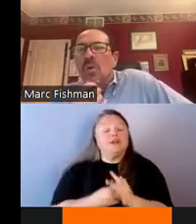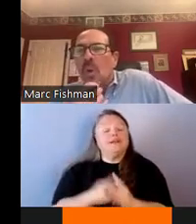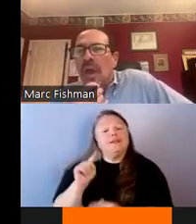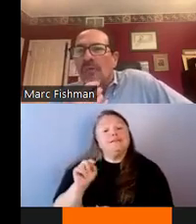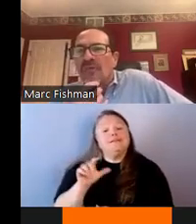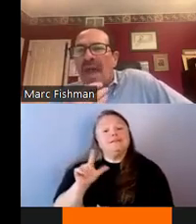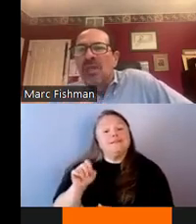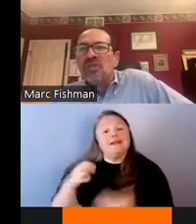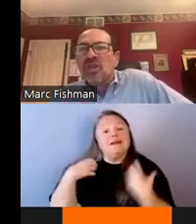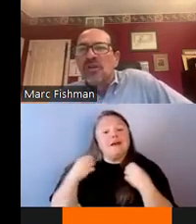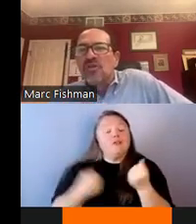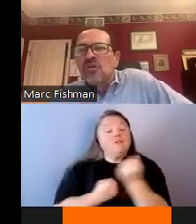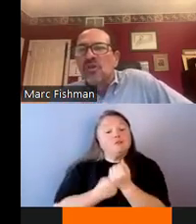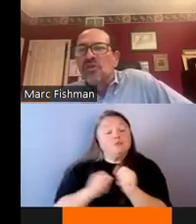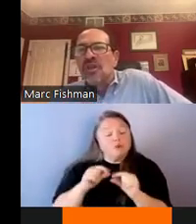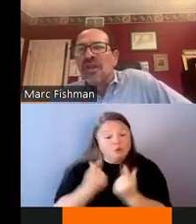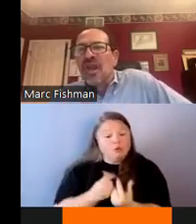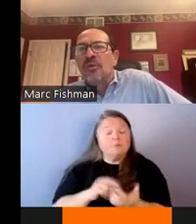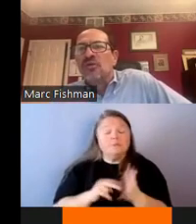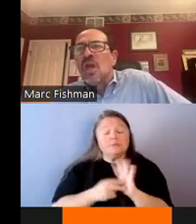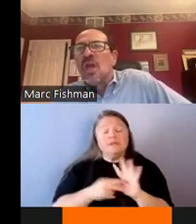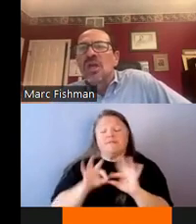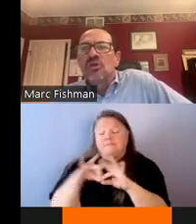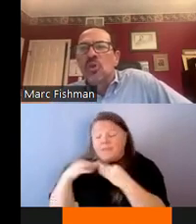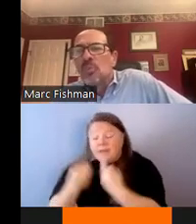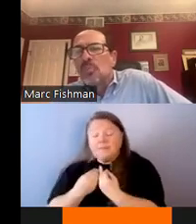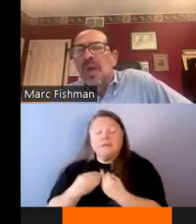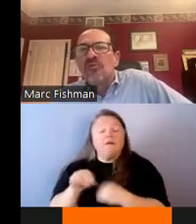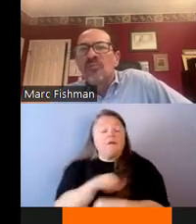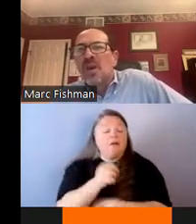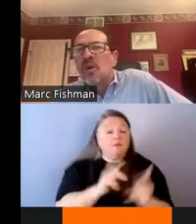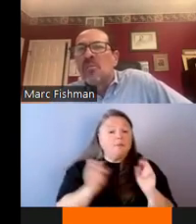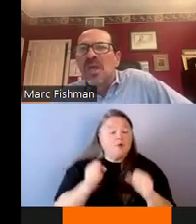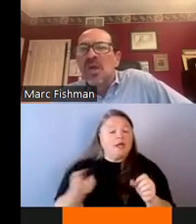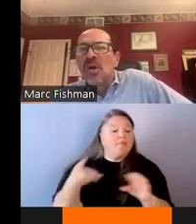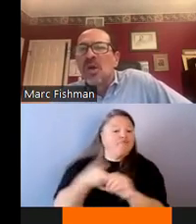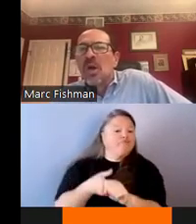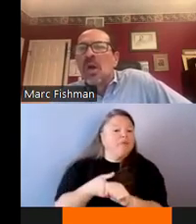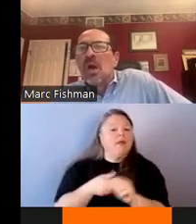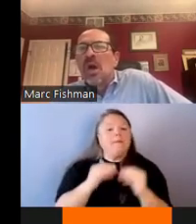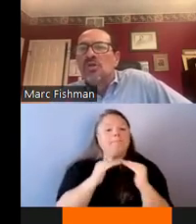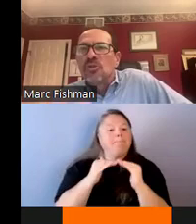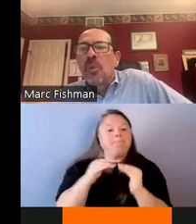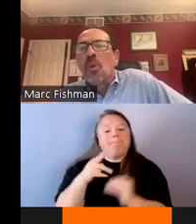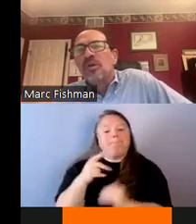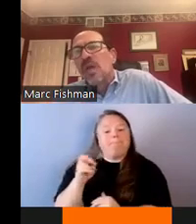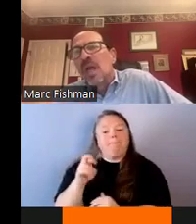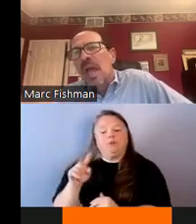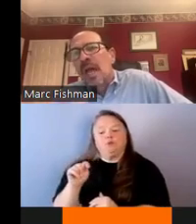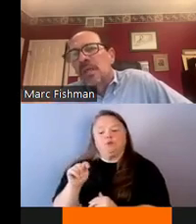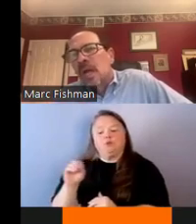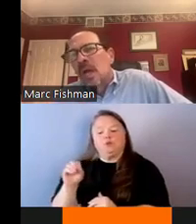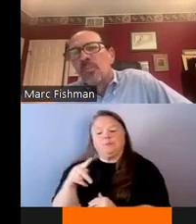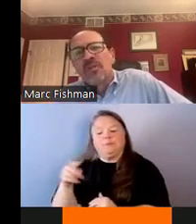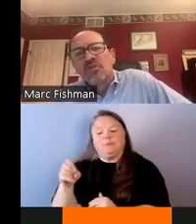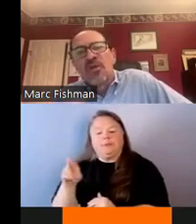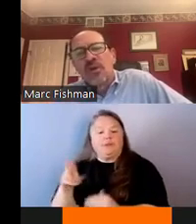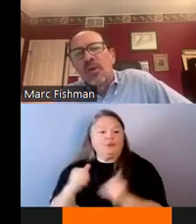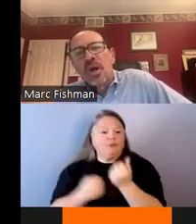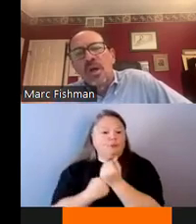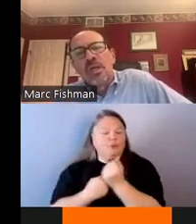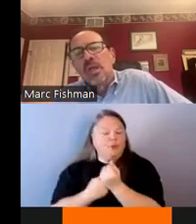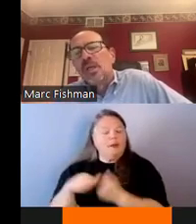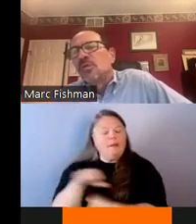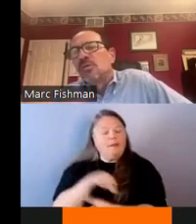group where families and other concerned significant others do kind of peer-to-peer support and help with